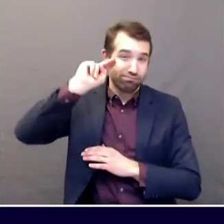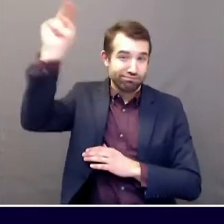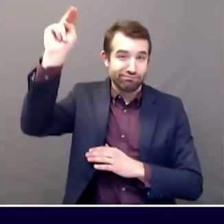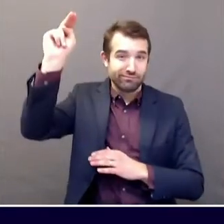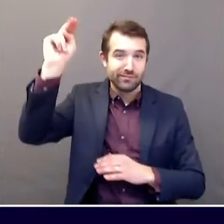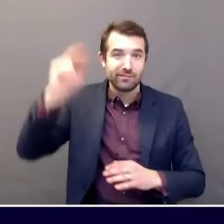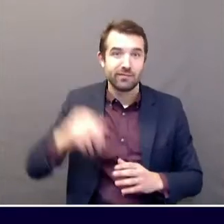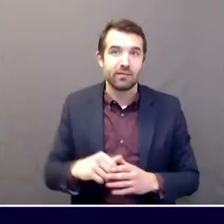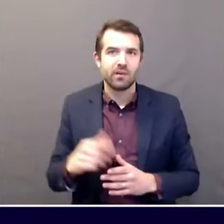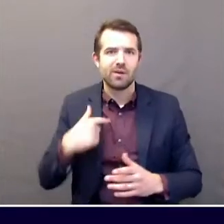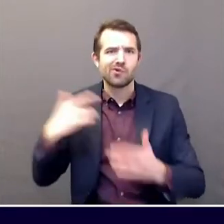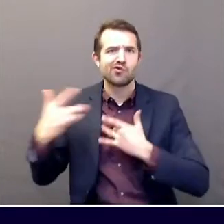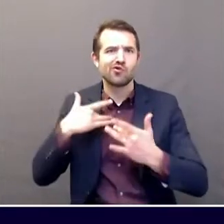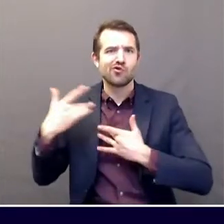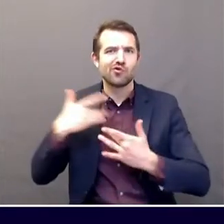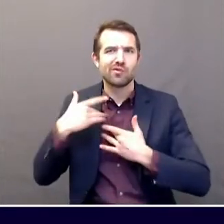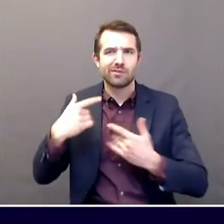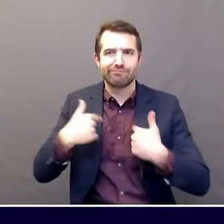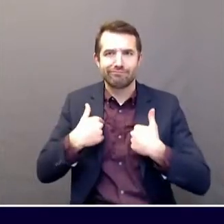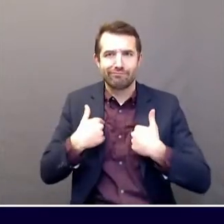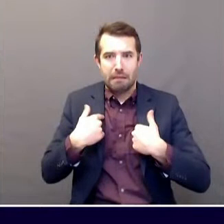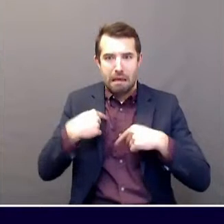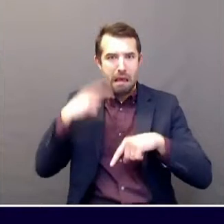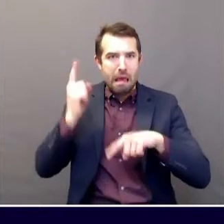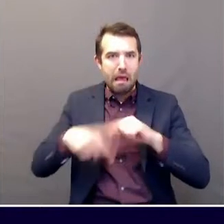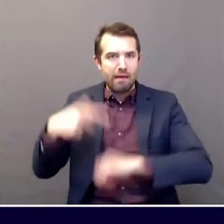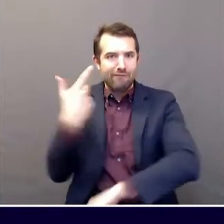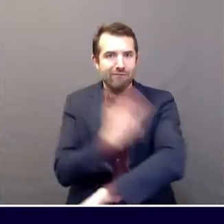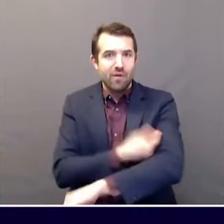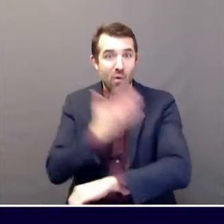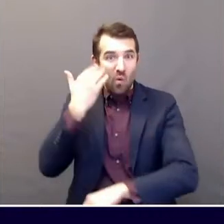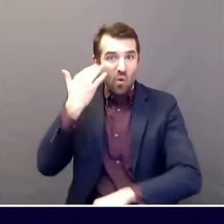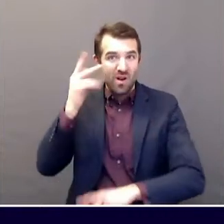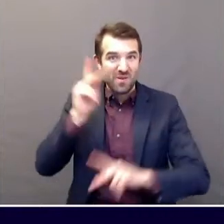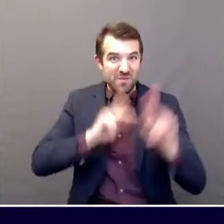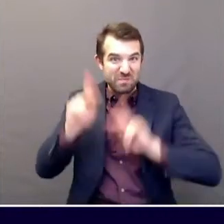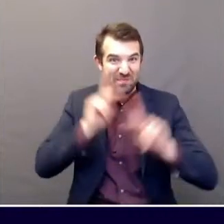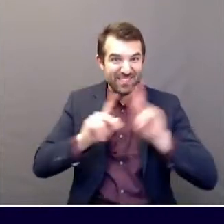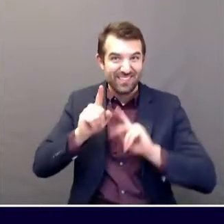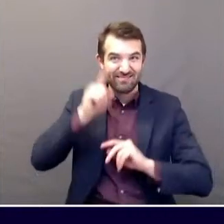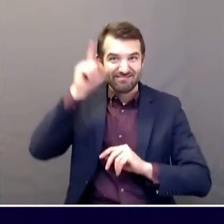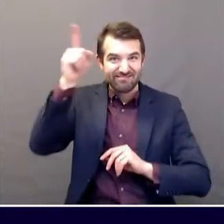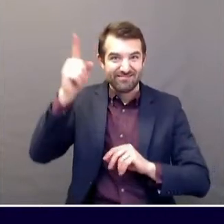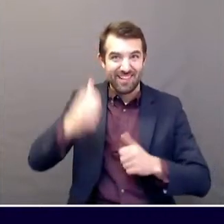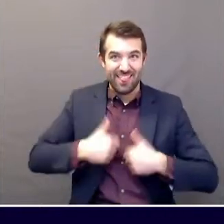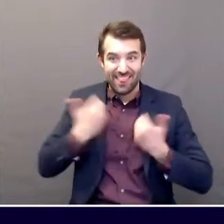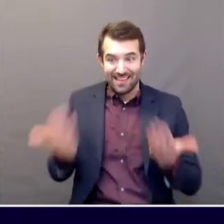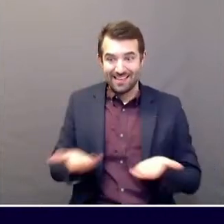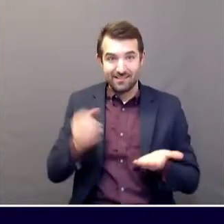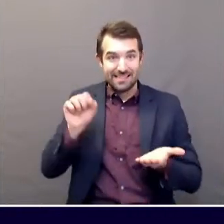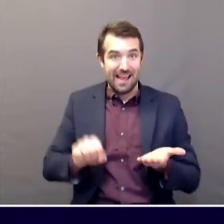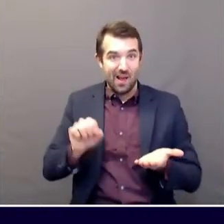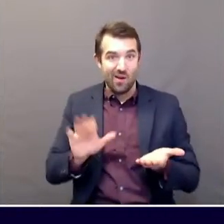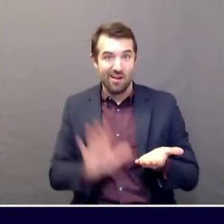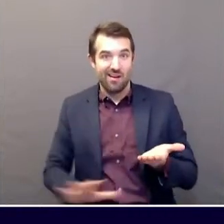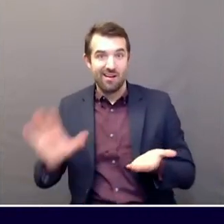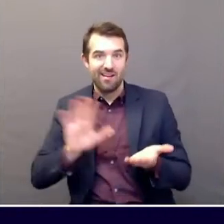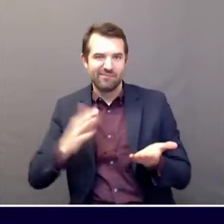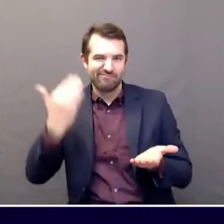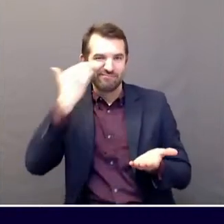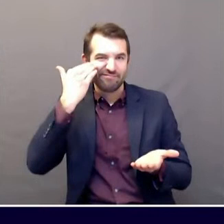people from other areas in the state are coming up here. I'm wondering, are there any plans in the works to monitor that? I